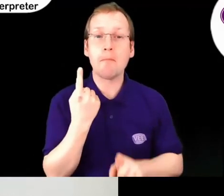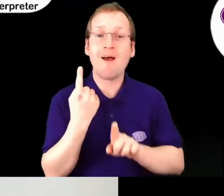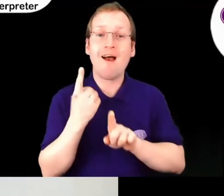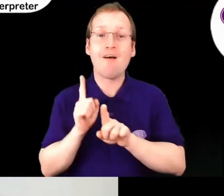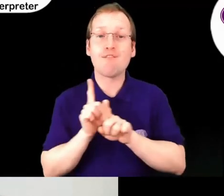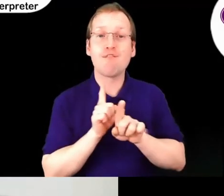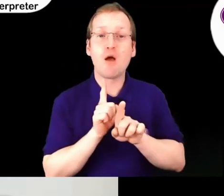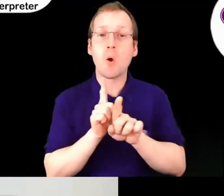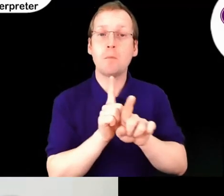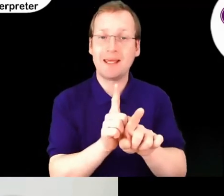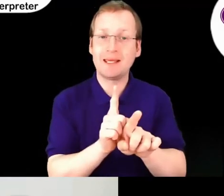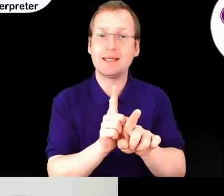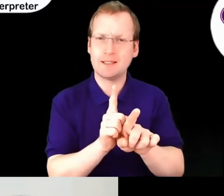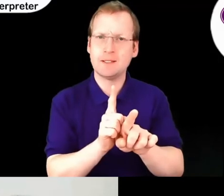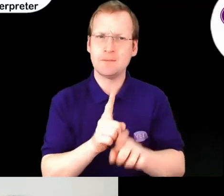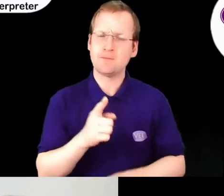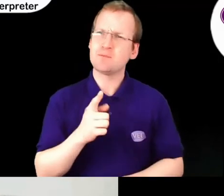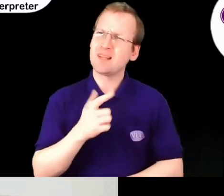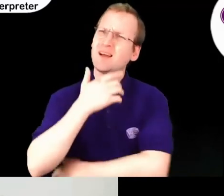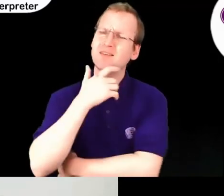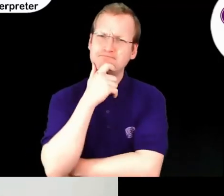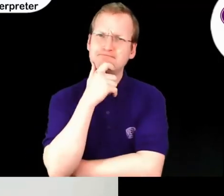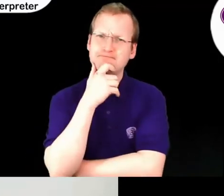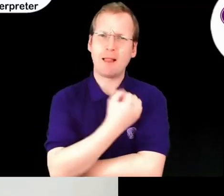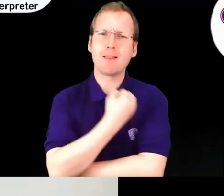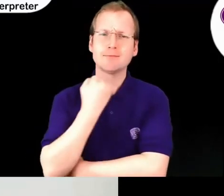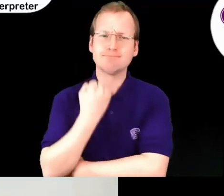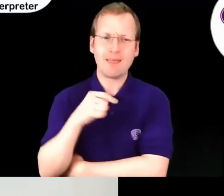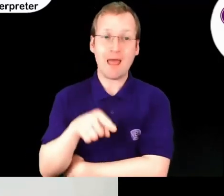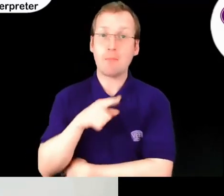favorite song despite myself, because I think some